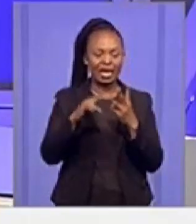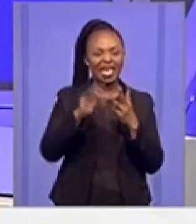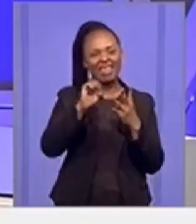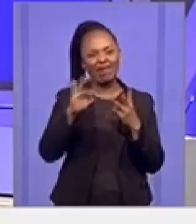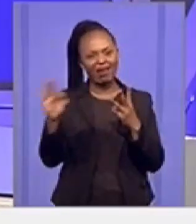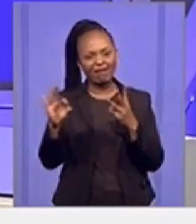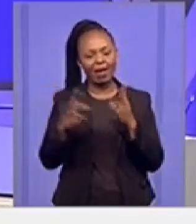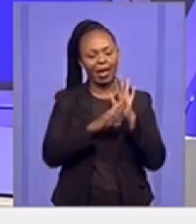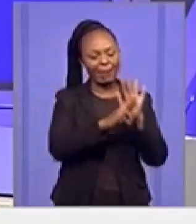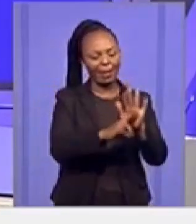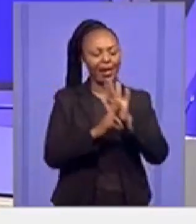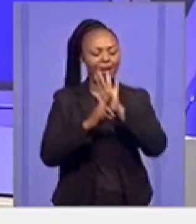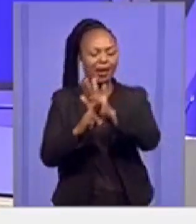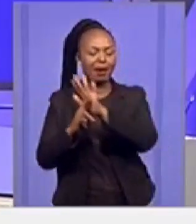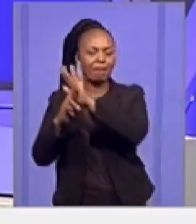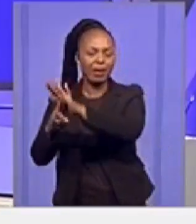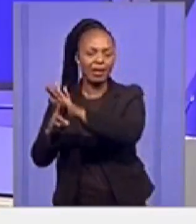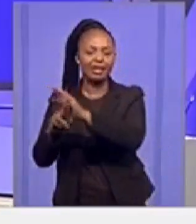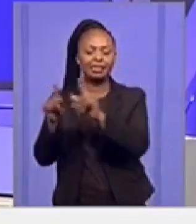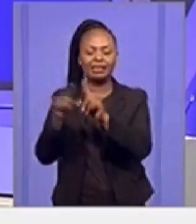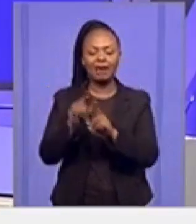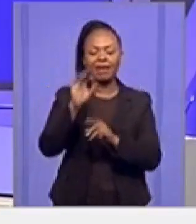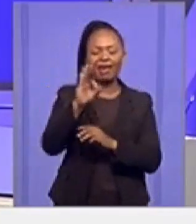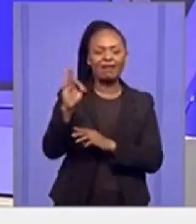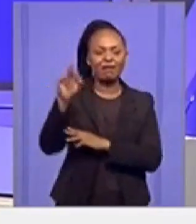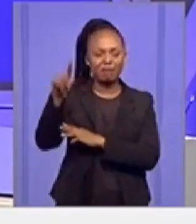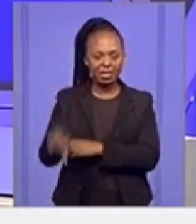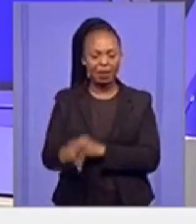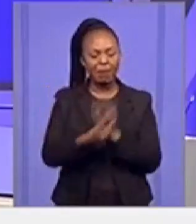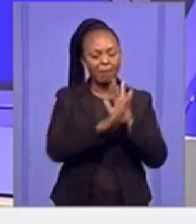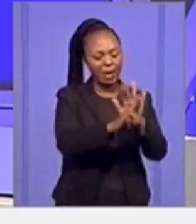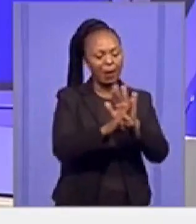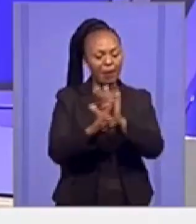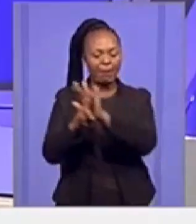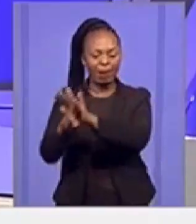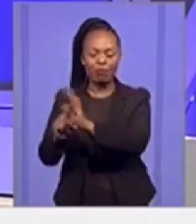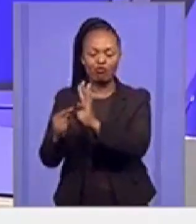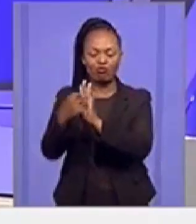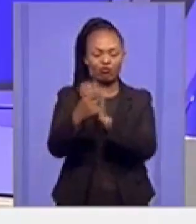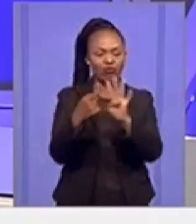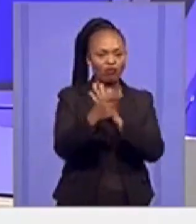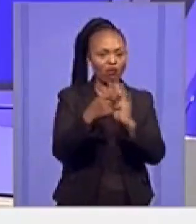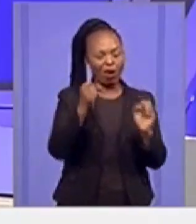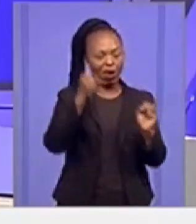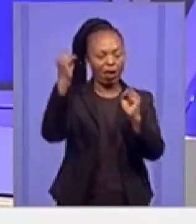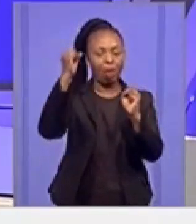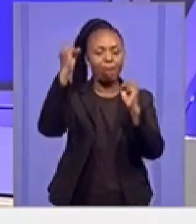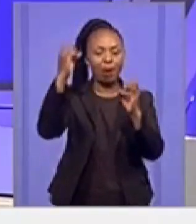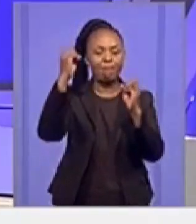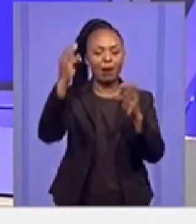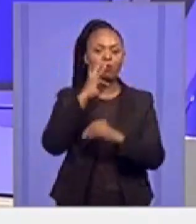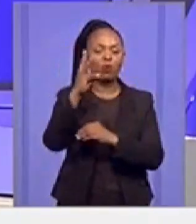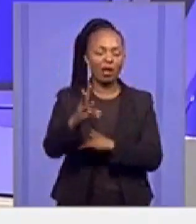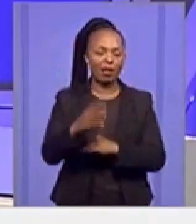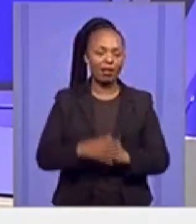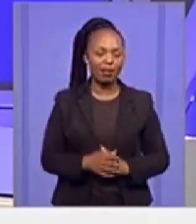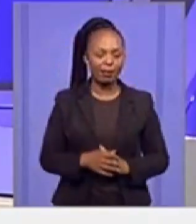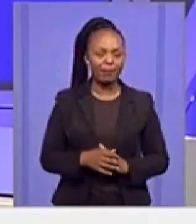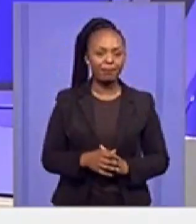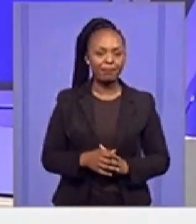EFF mmogo le mokgeng wa FF plus gobane ke mekga e fela e e teng ka gare go le go tla latsetsa ya